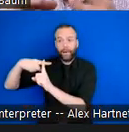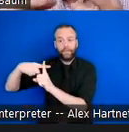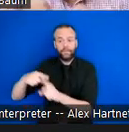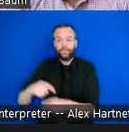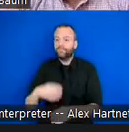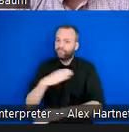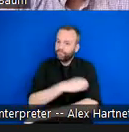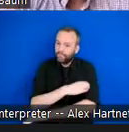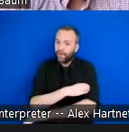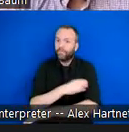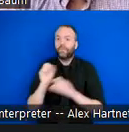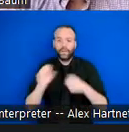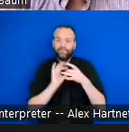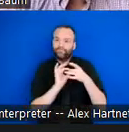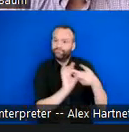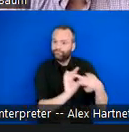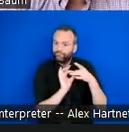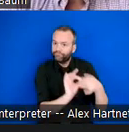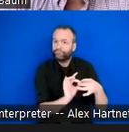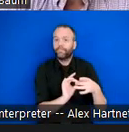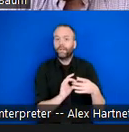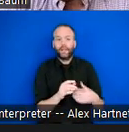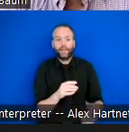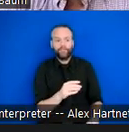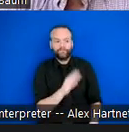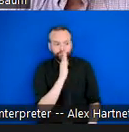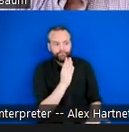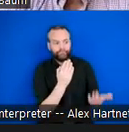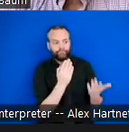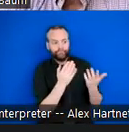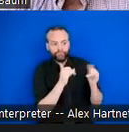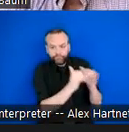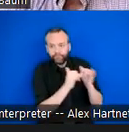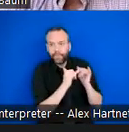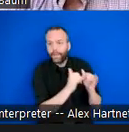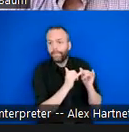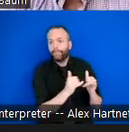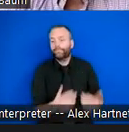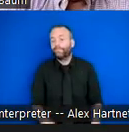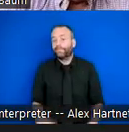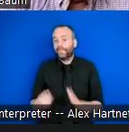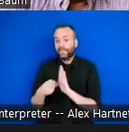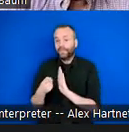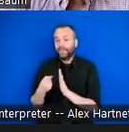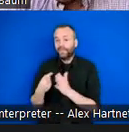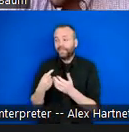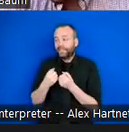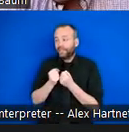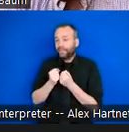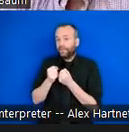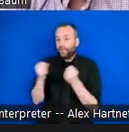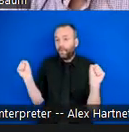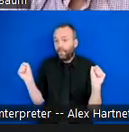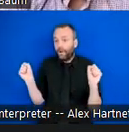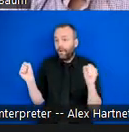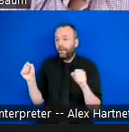help them connect. Sometimes it's hard to open up to somebody that's cisgender, that is not